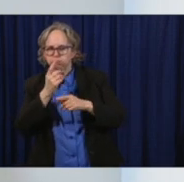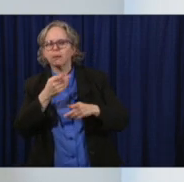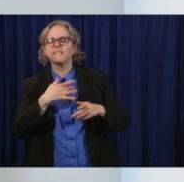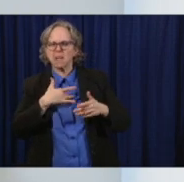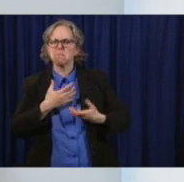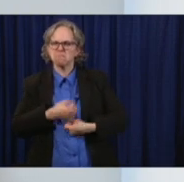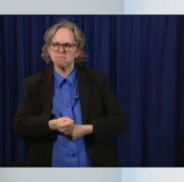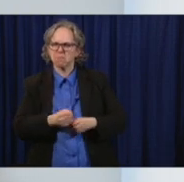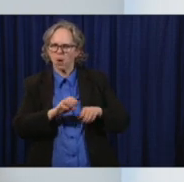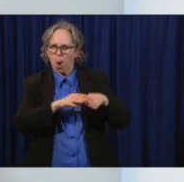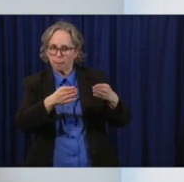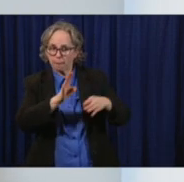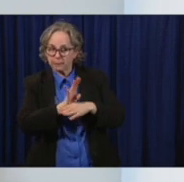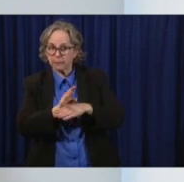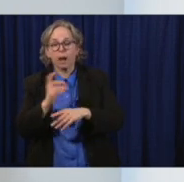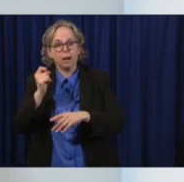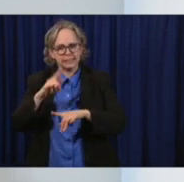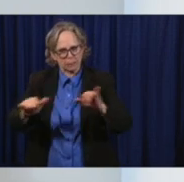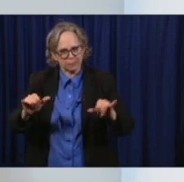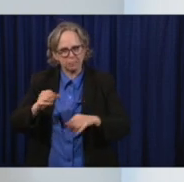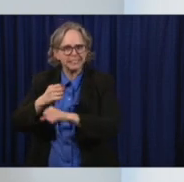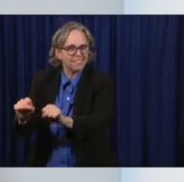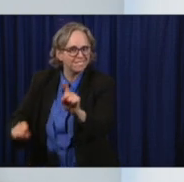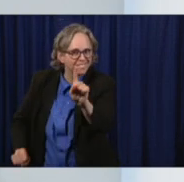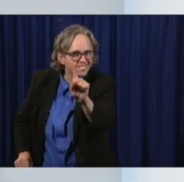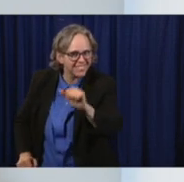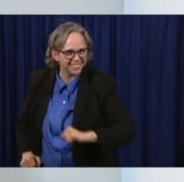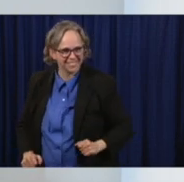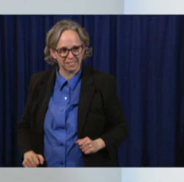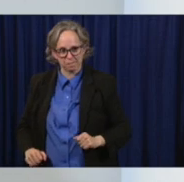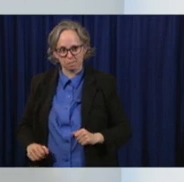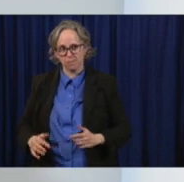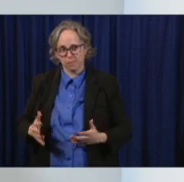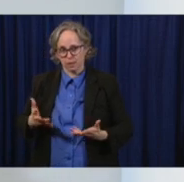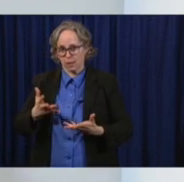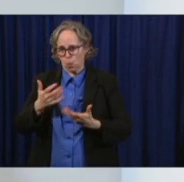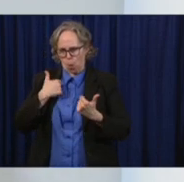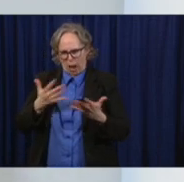you build employee and consumer confidence, where we